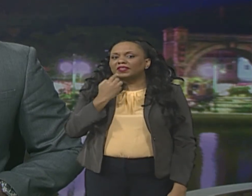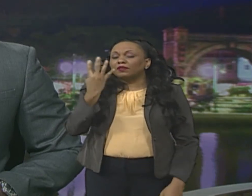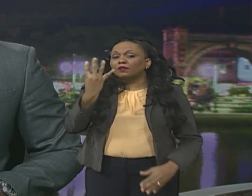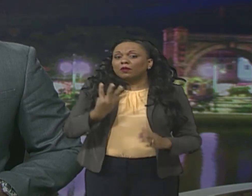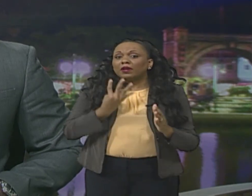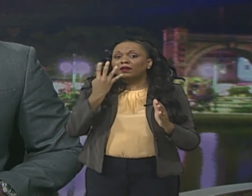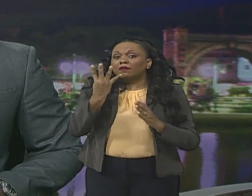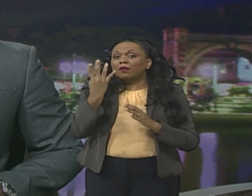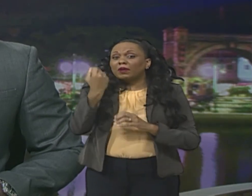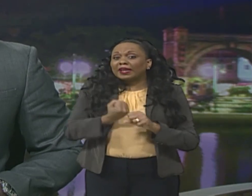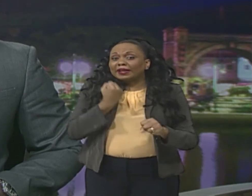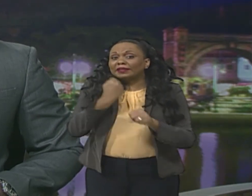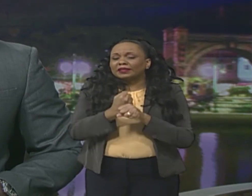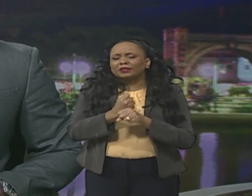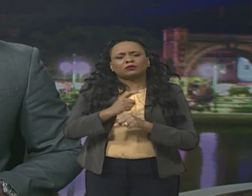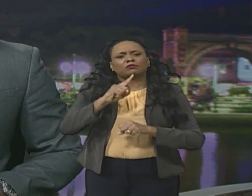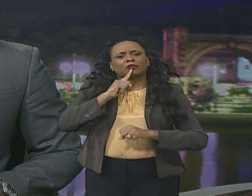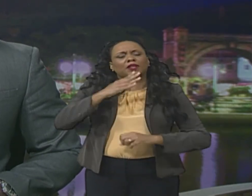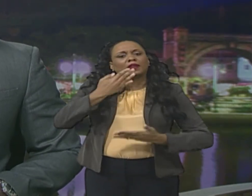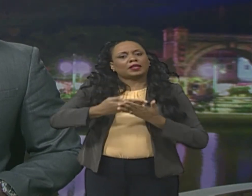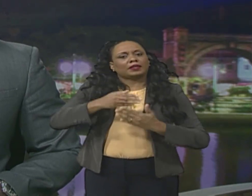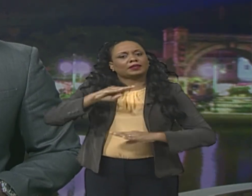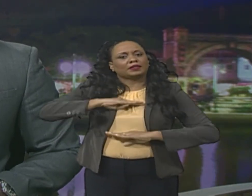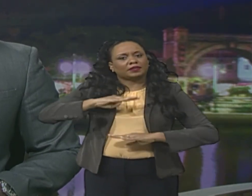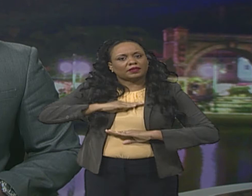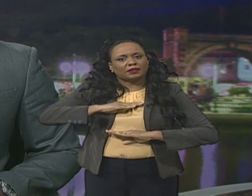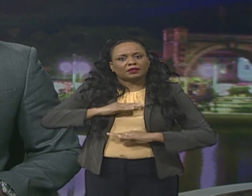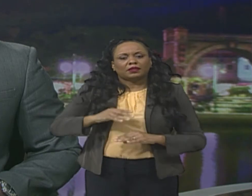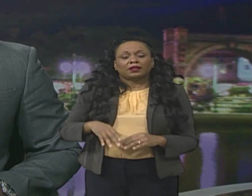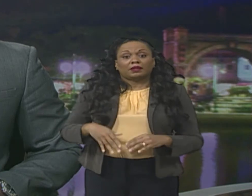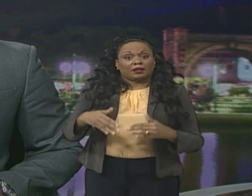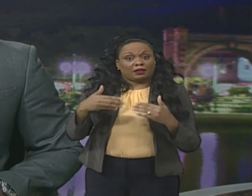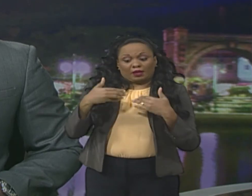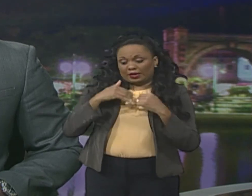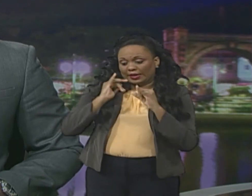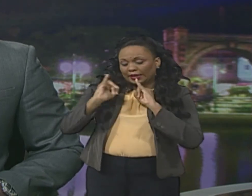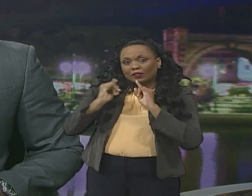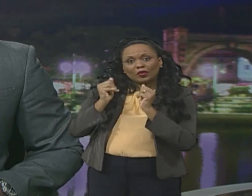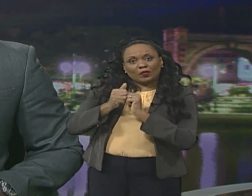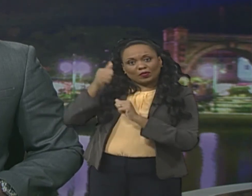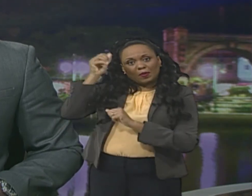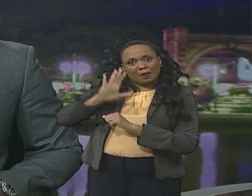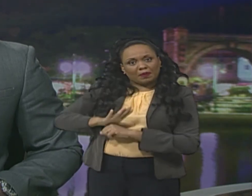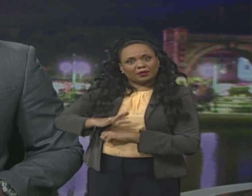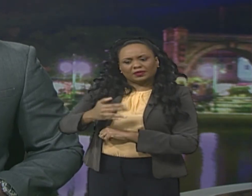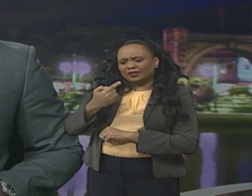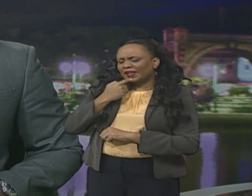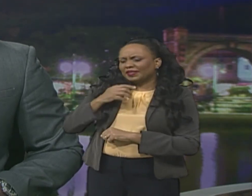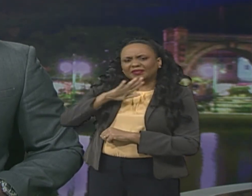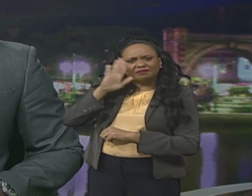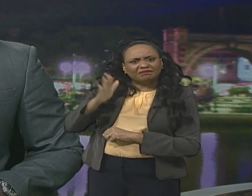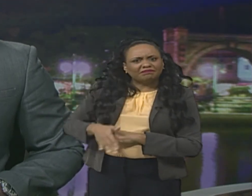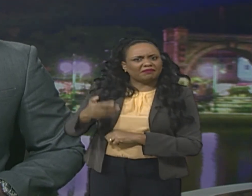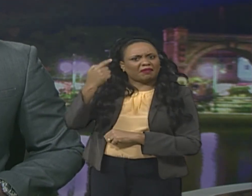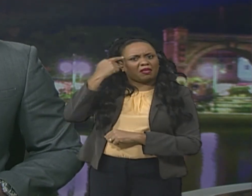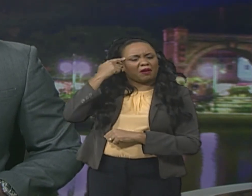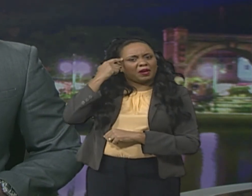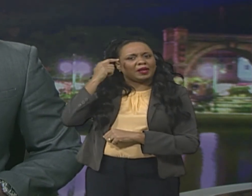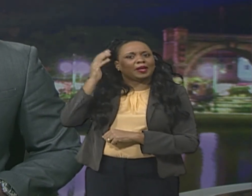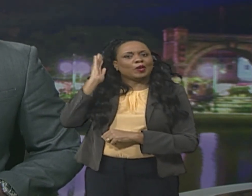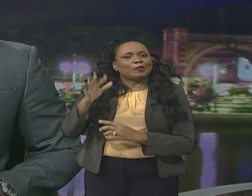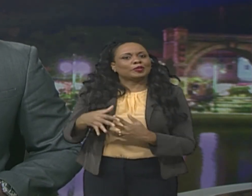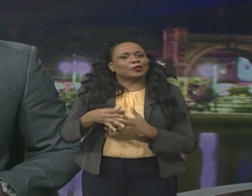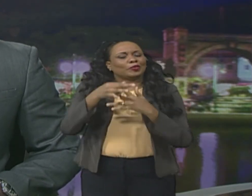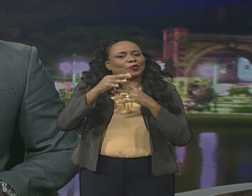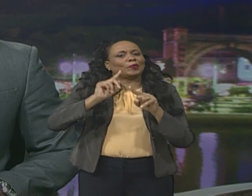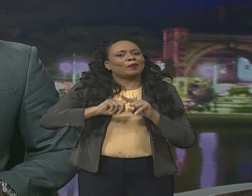been satisfying. Speaking during an interview about his time as High Commissioner, Reverend Hewitt says he never thought he would have been chosen, but he knew